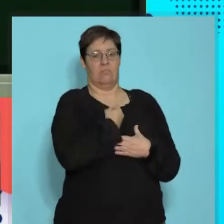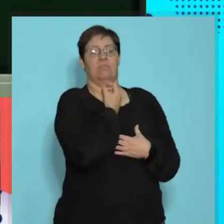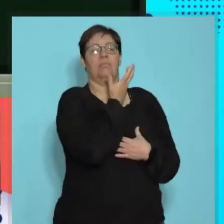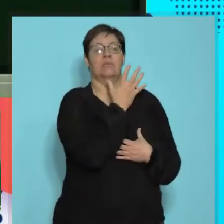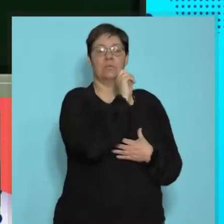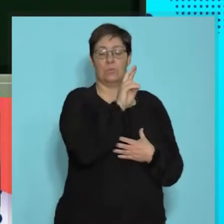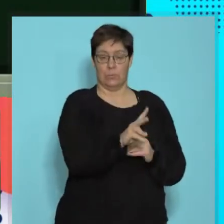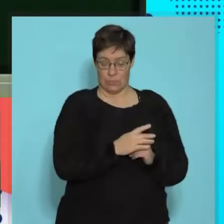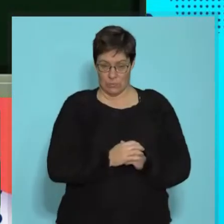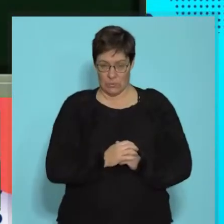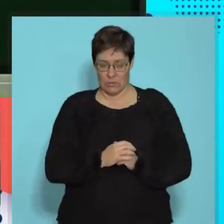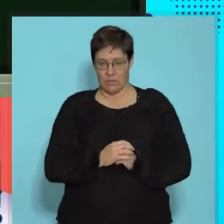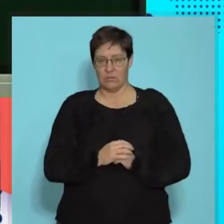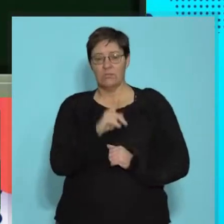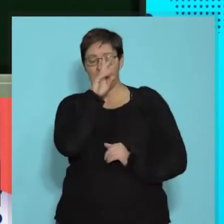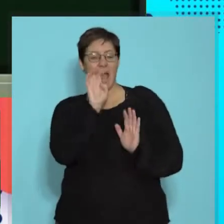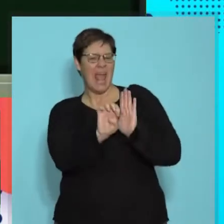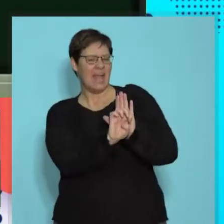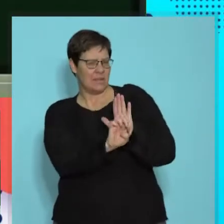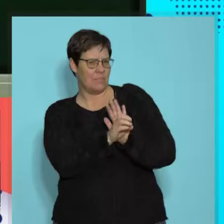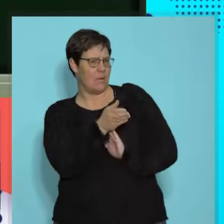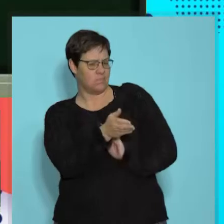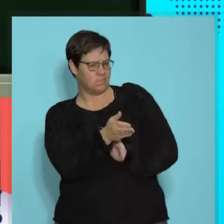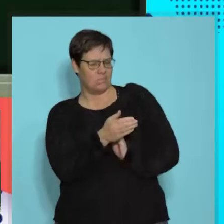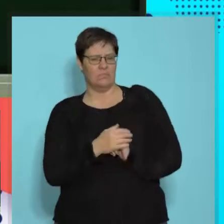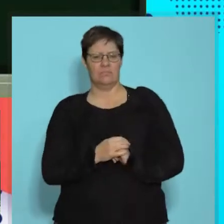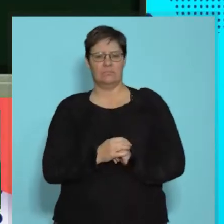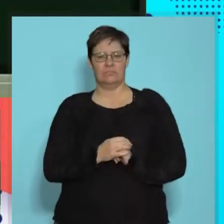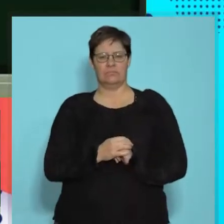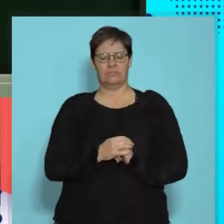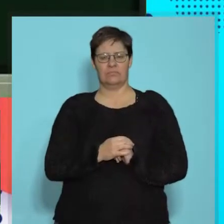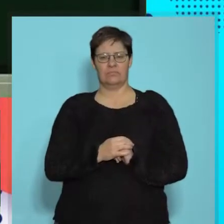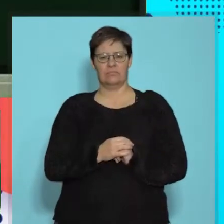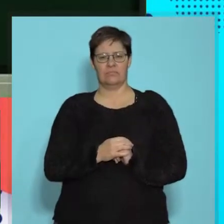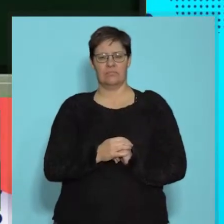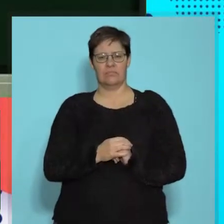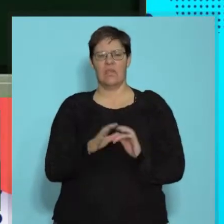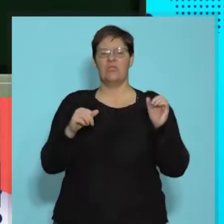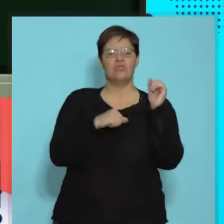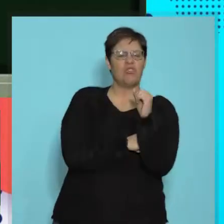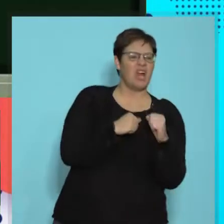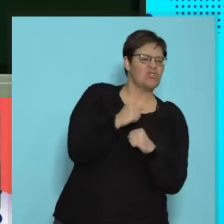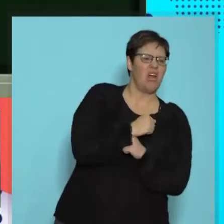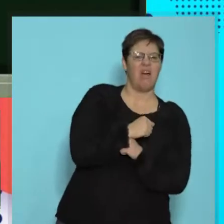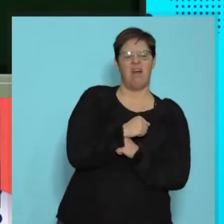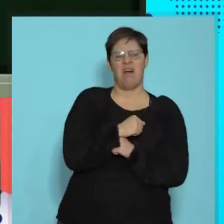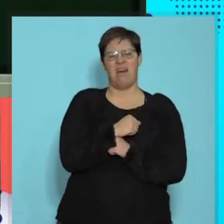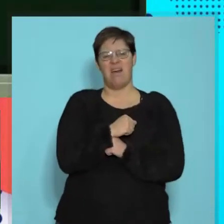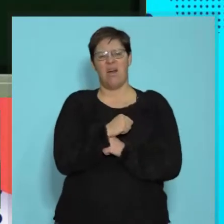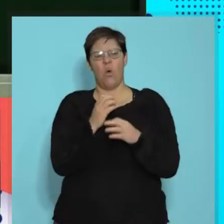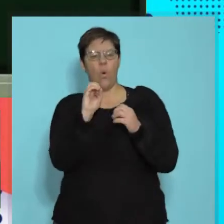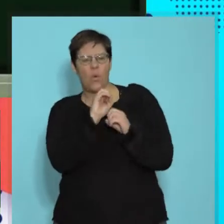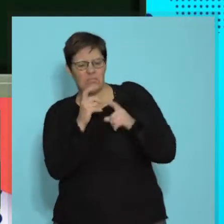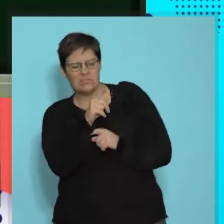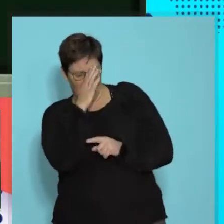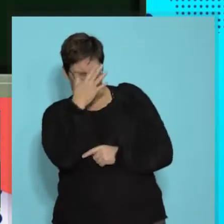out. You'll see the examples that we've used are things or structures, organisms that you should